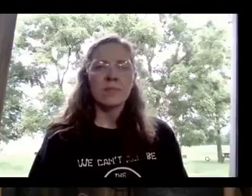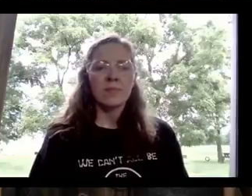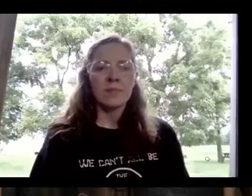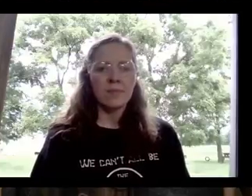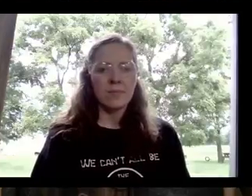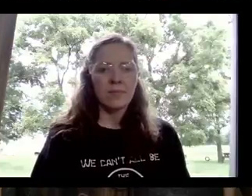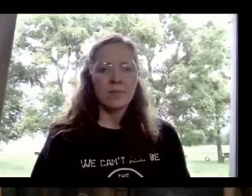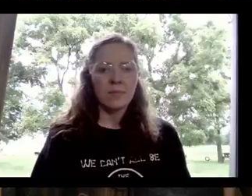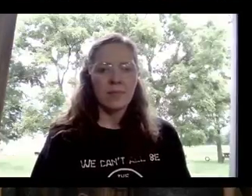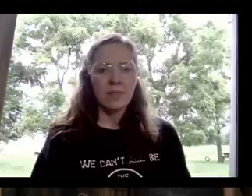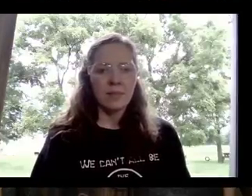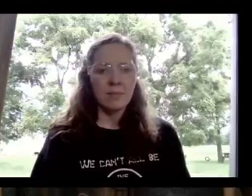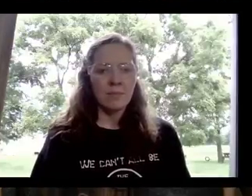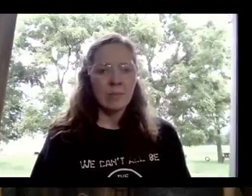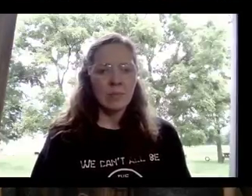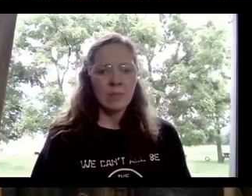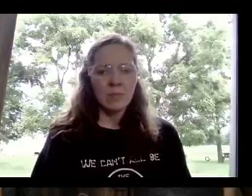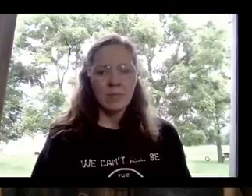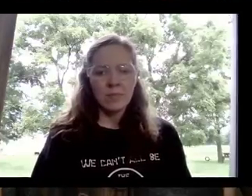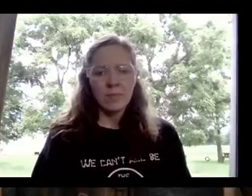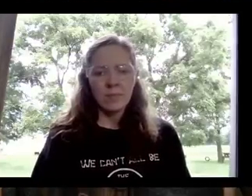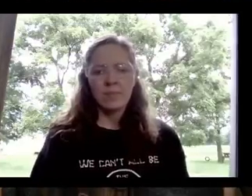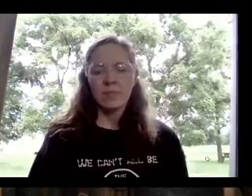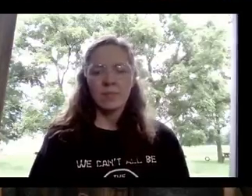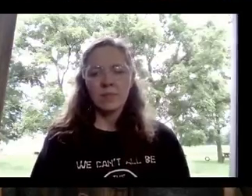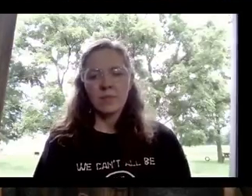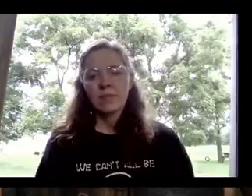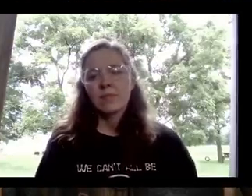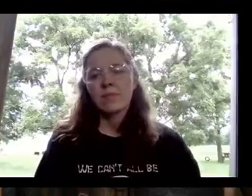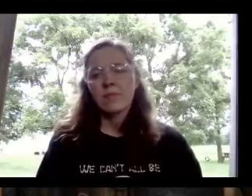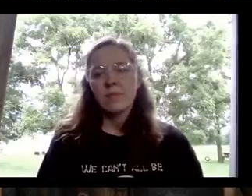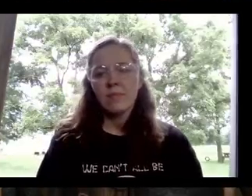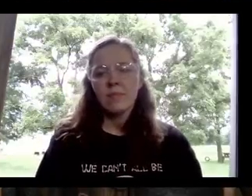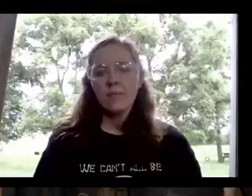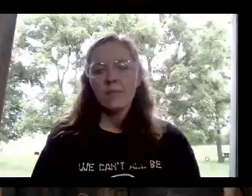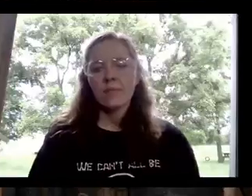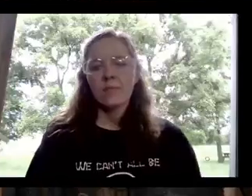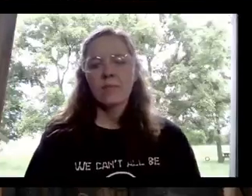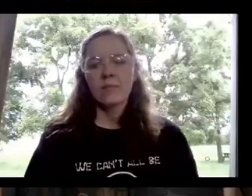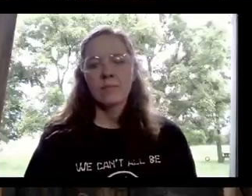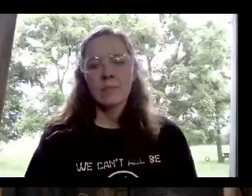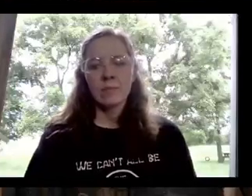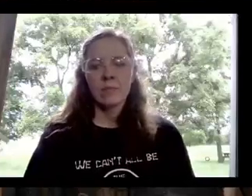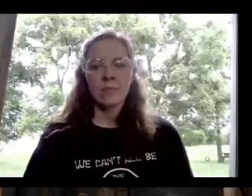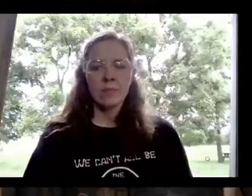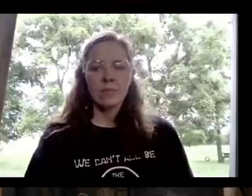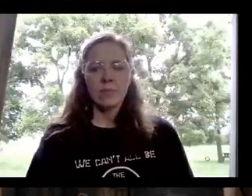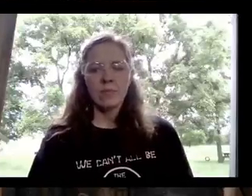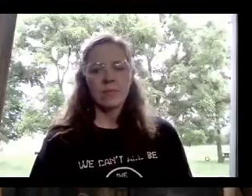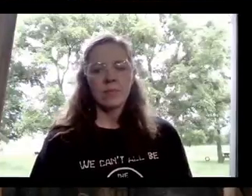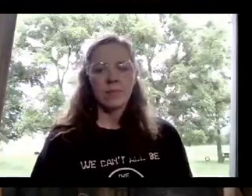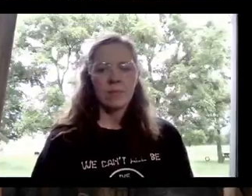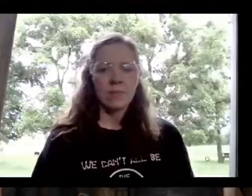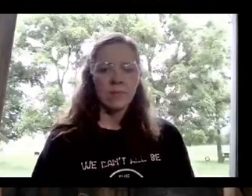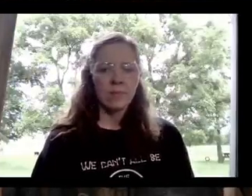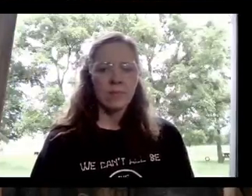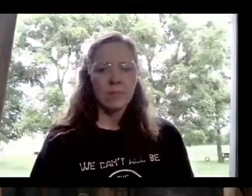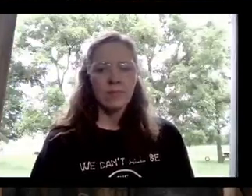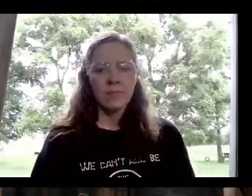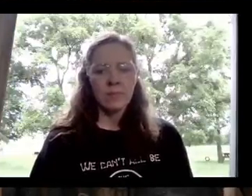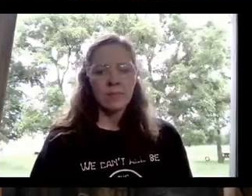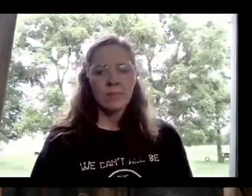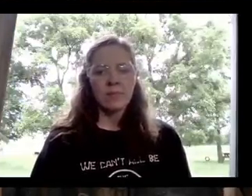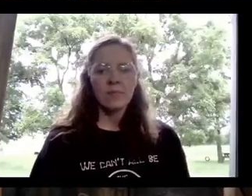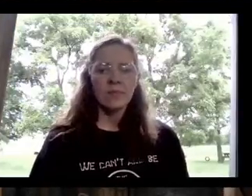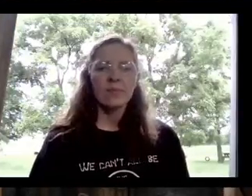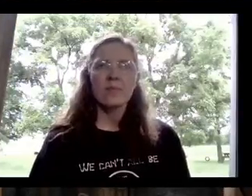things where the videos and things end up, if it seems like I'm stretching this out, it's because I have a lot of